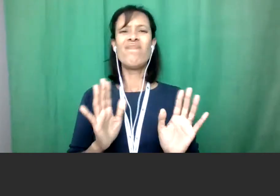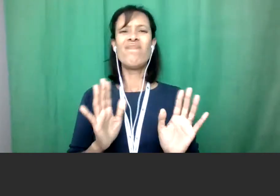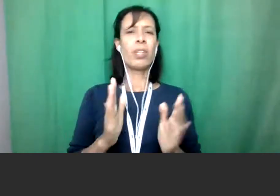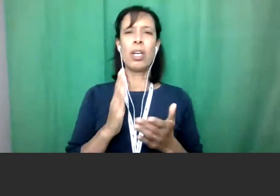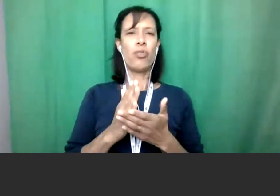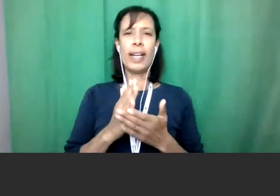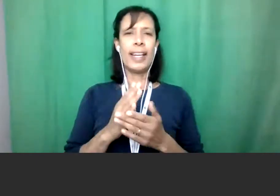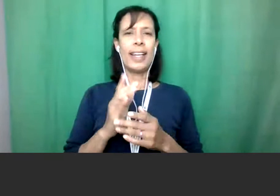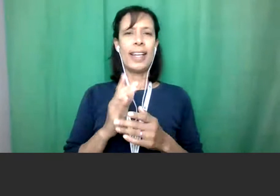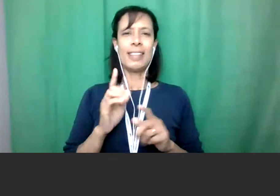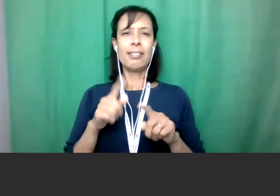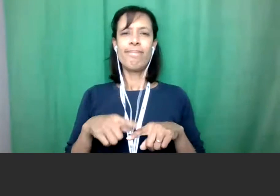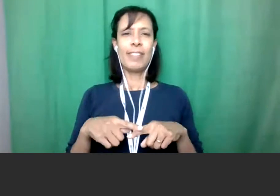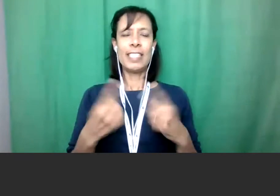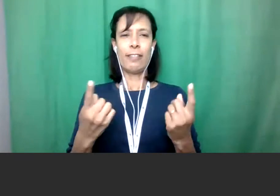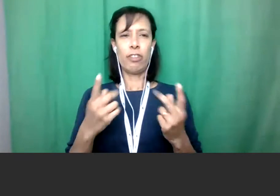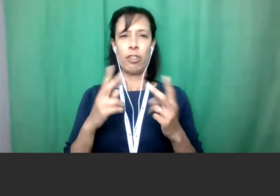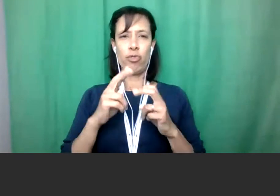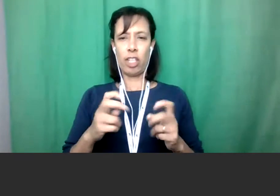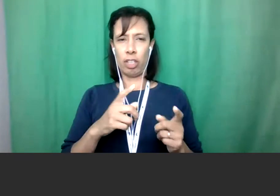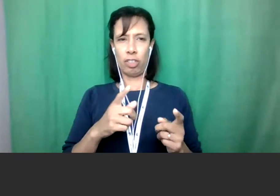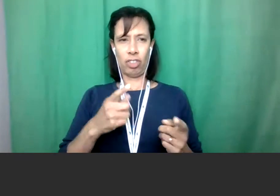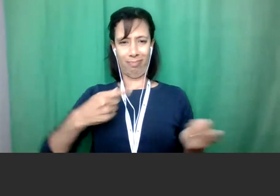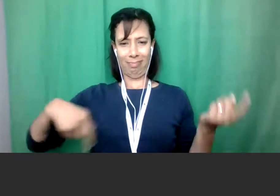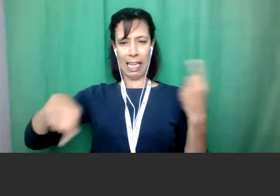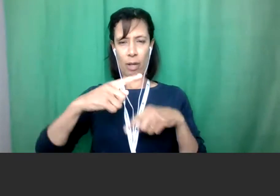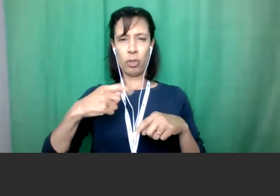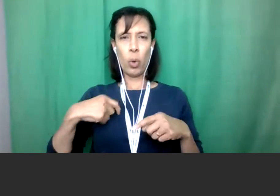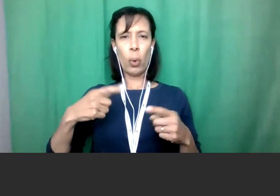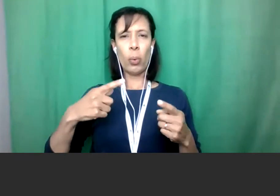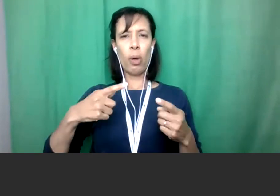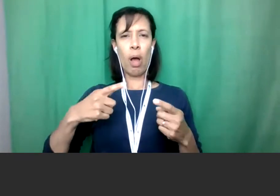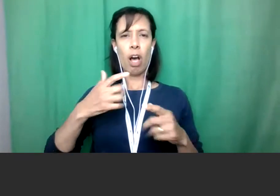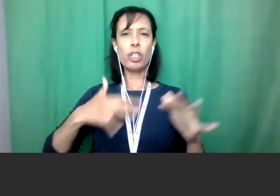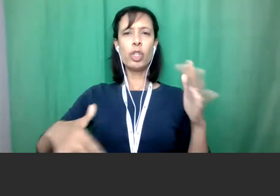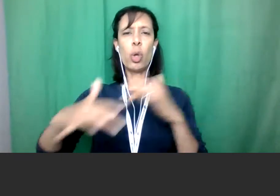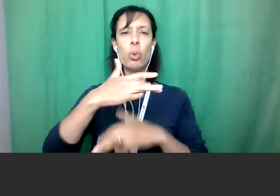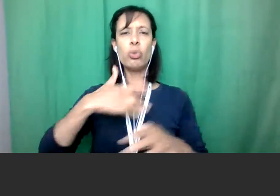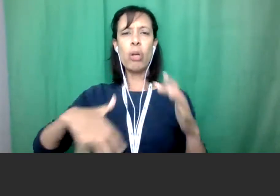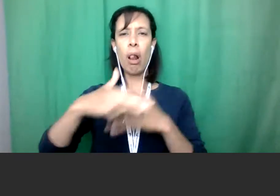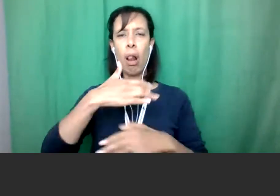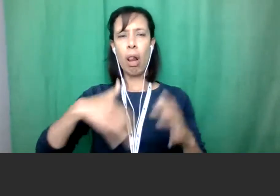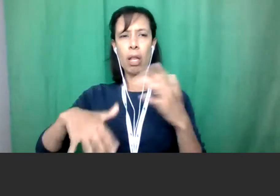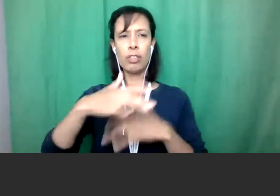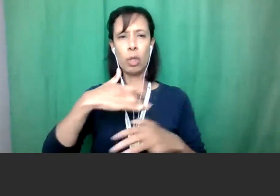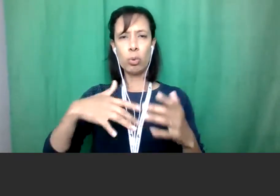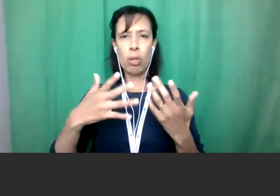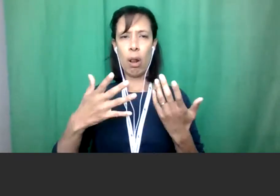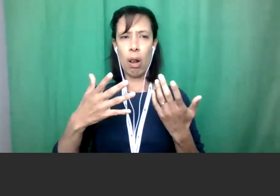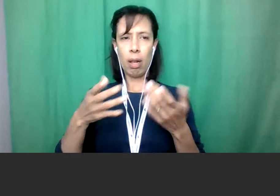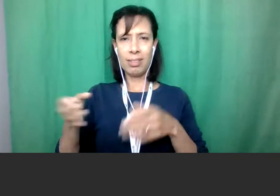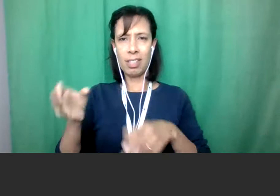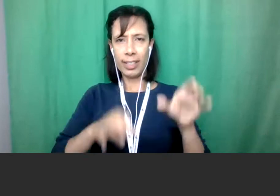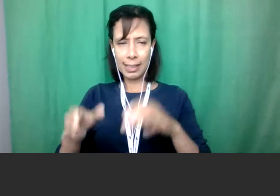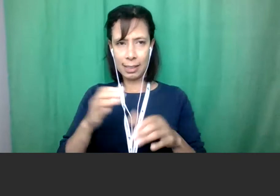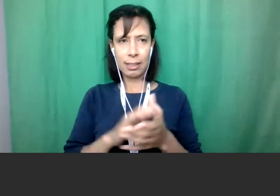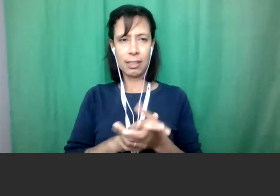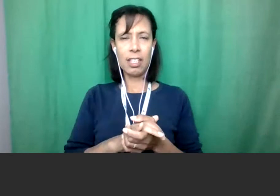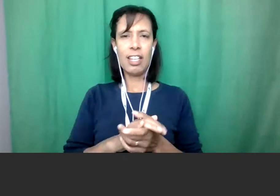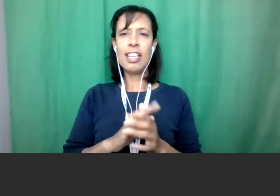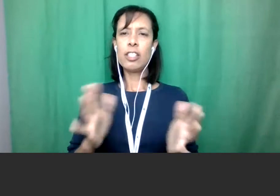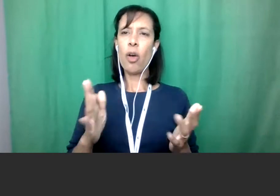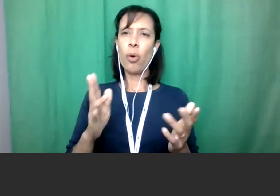people. We are social scientists. Education is one of the social sciences. So we're not